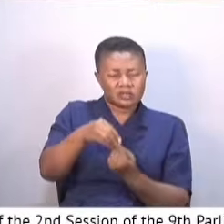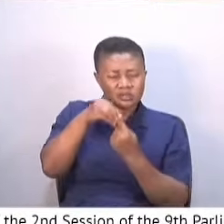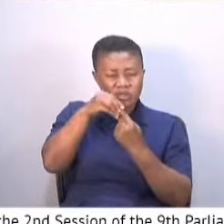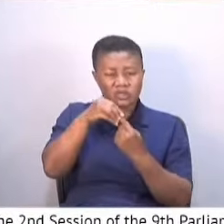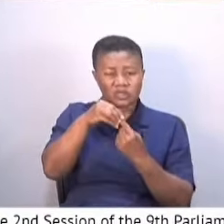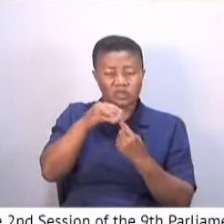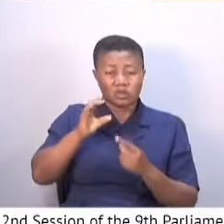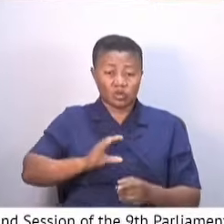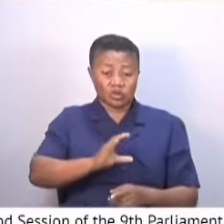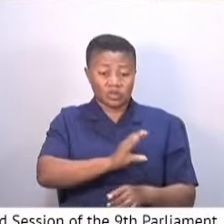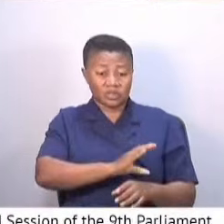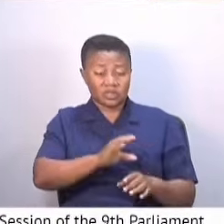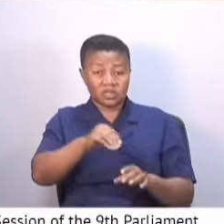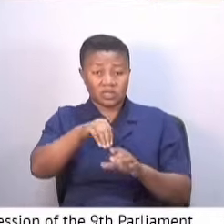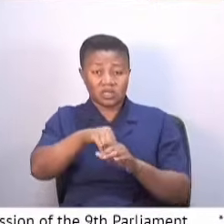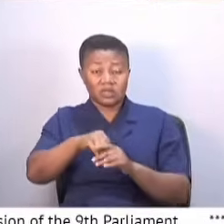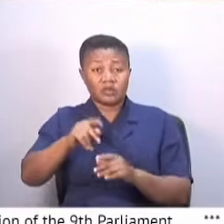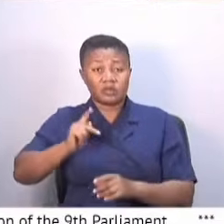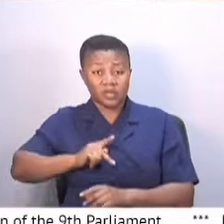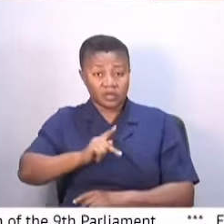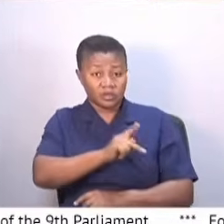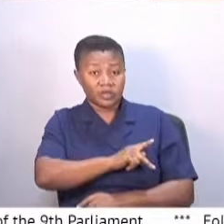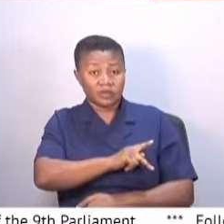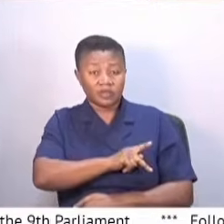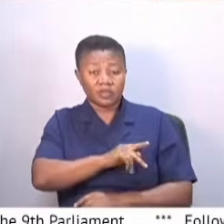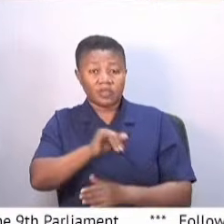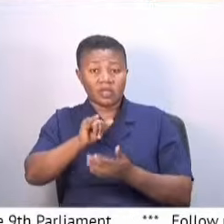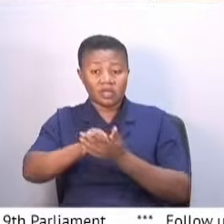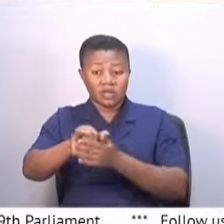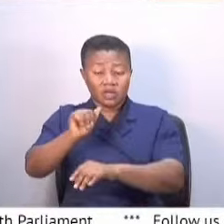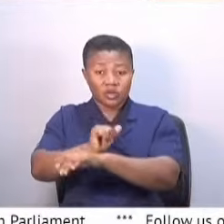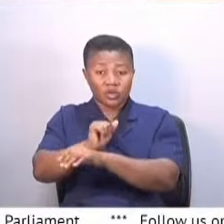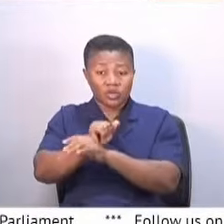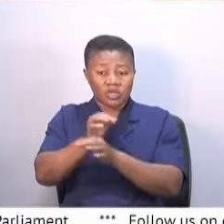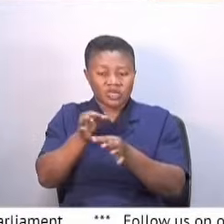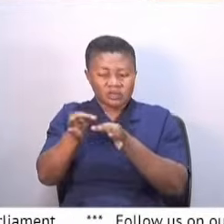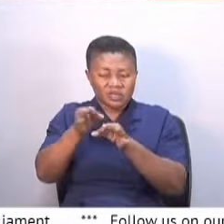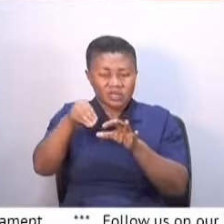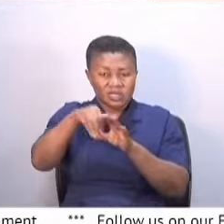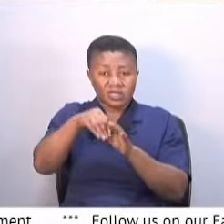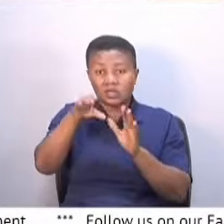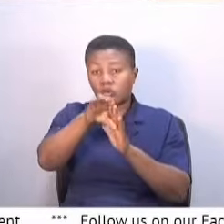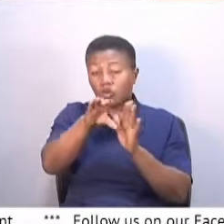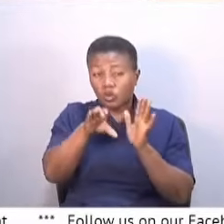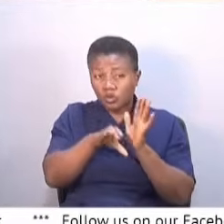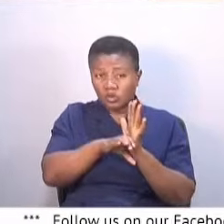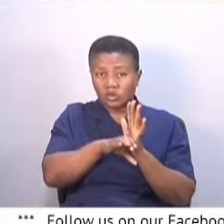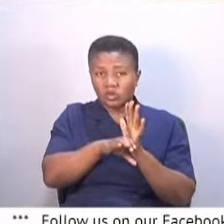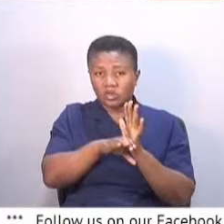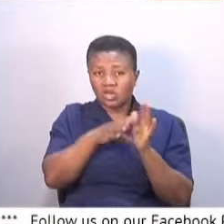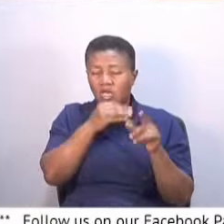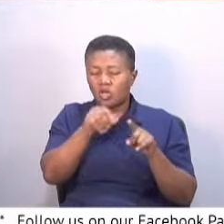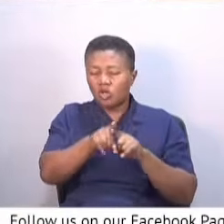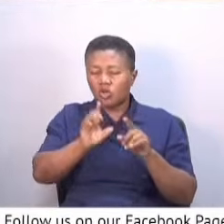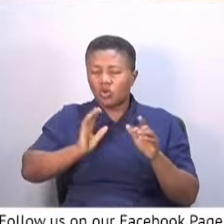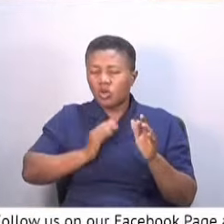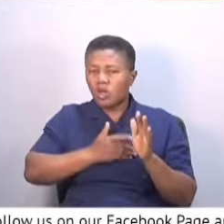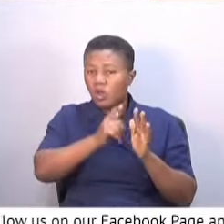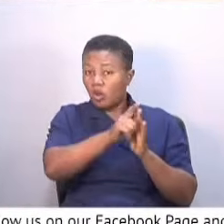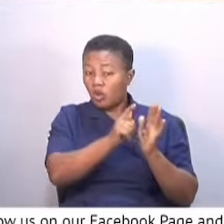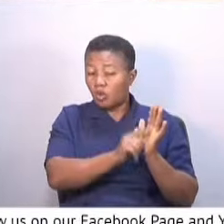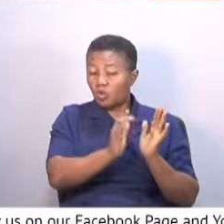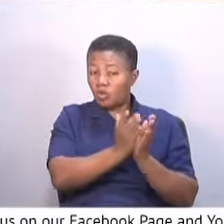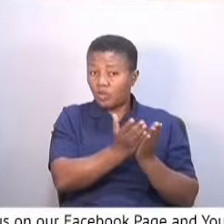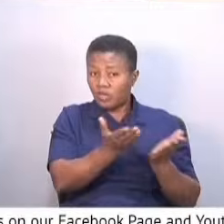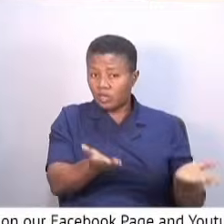Parliament that their mandate is defined within the Constitution in Article 187 and within our standing orders in